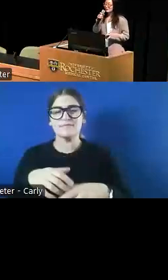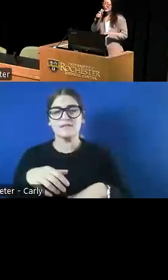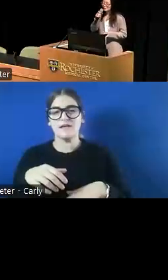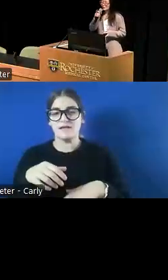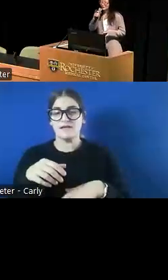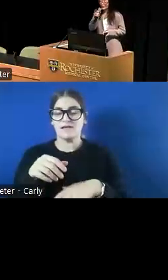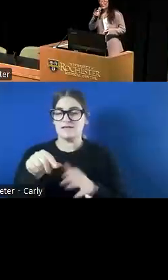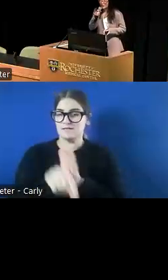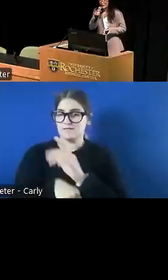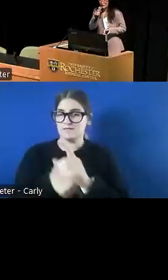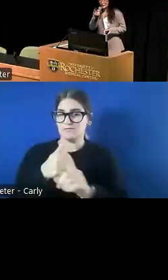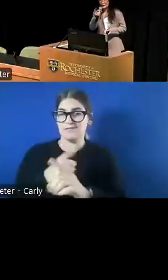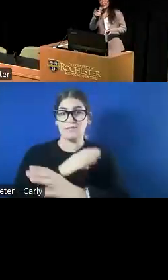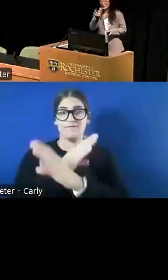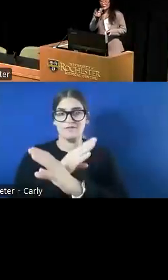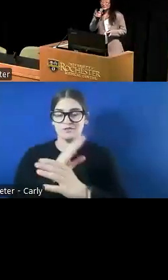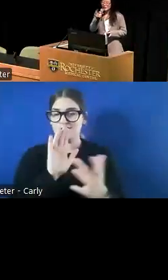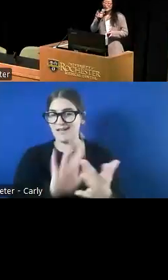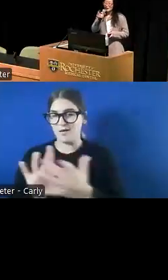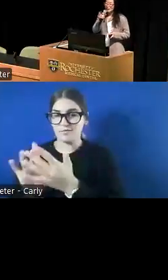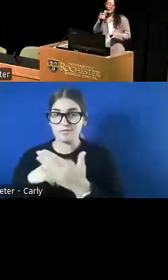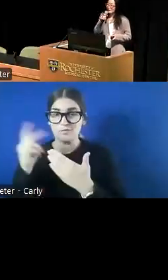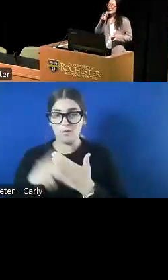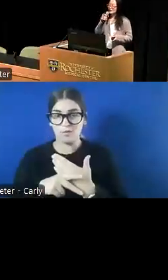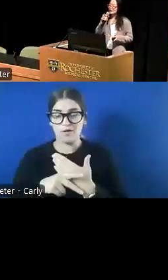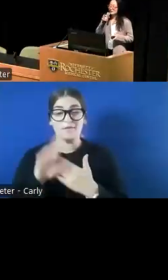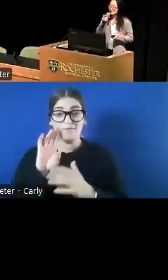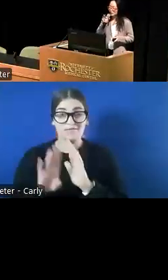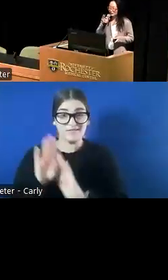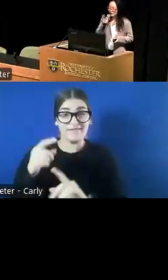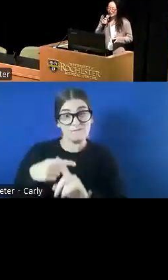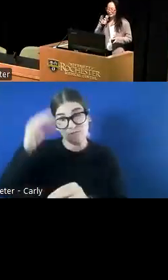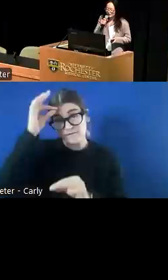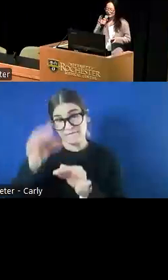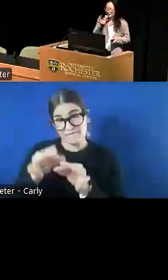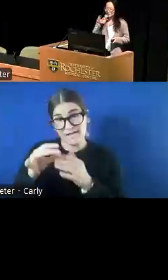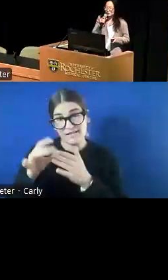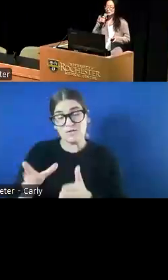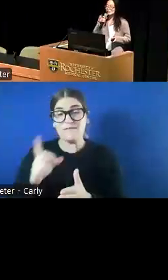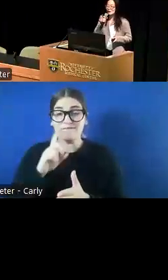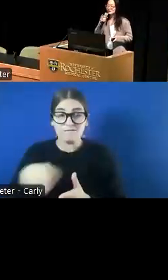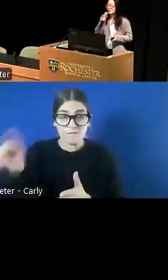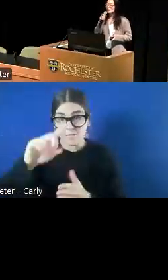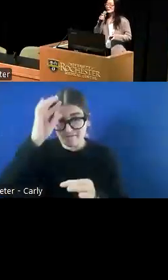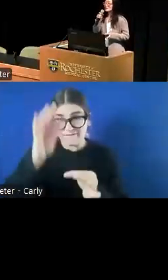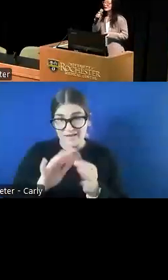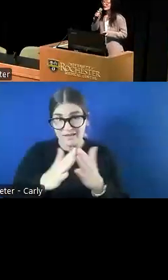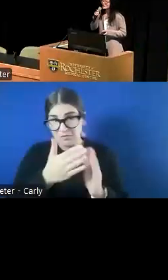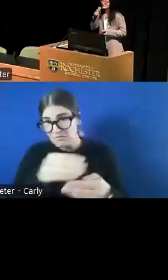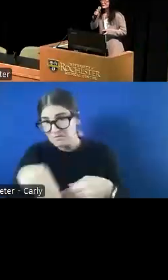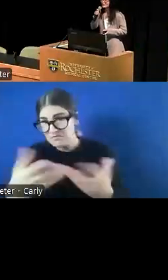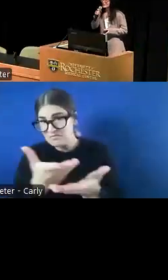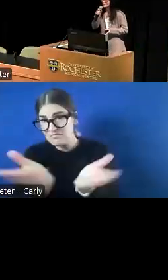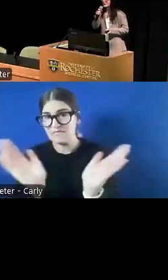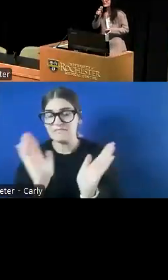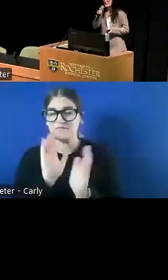prevention outreach program that was developed by faith leaders for the faith communities to respond to the